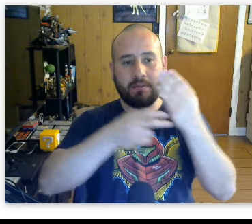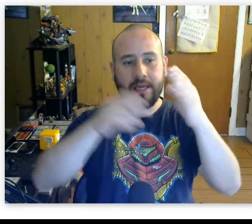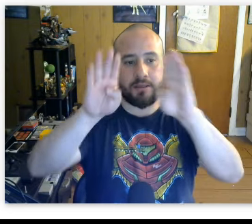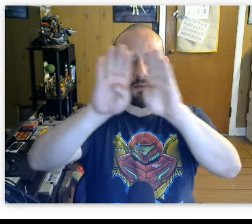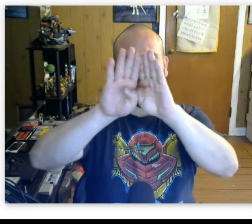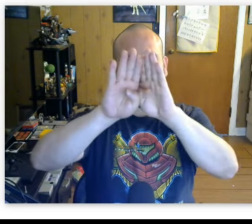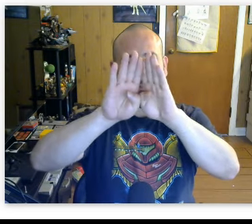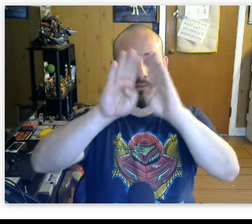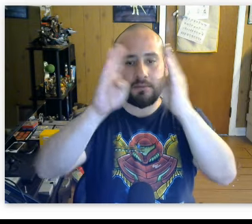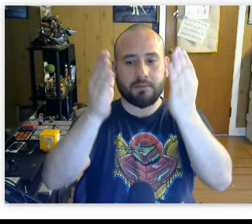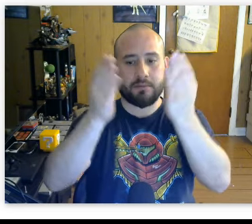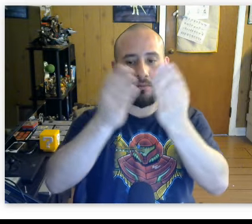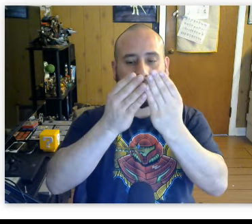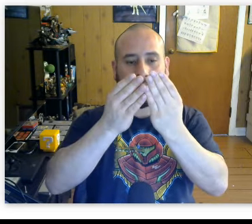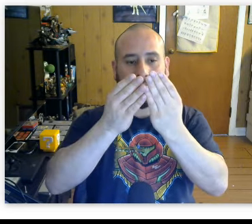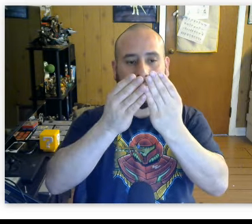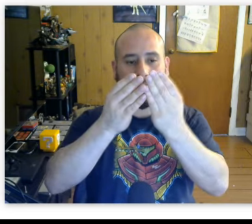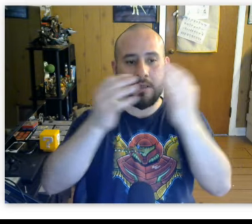bagel,